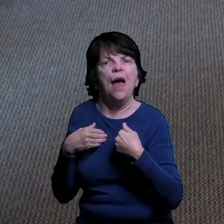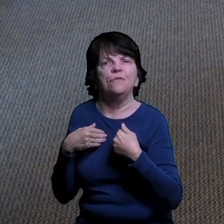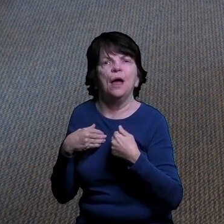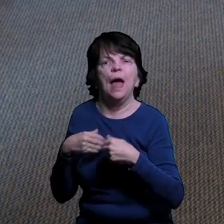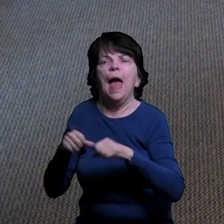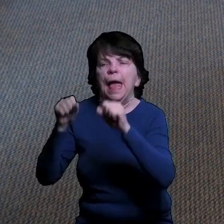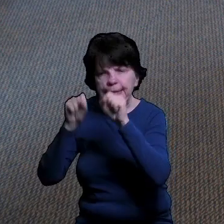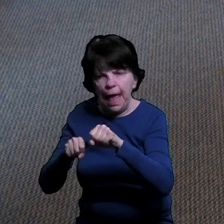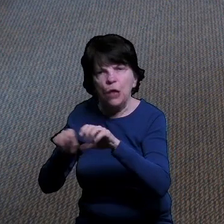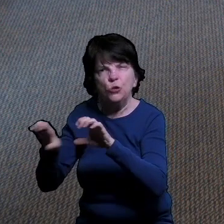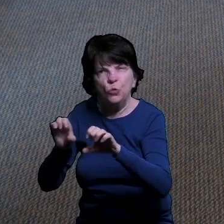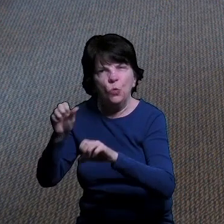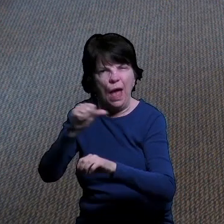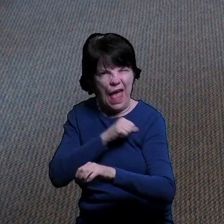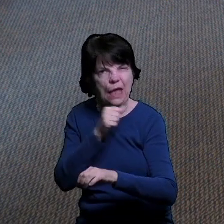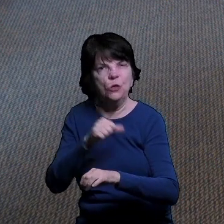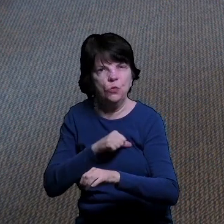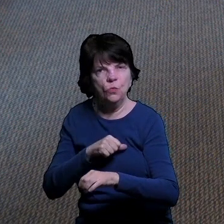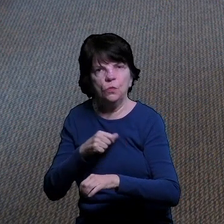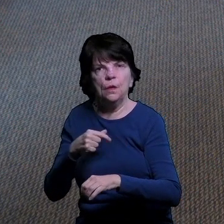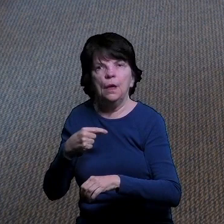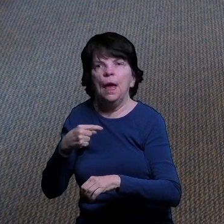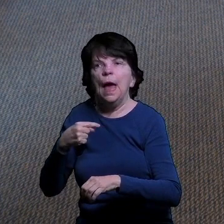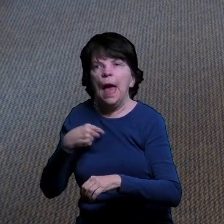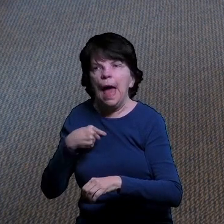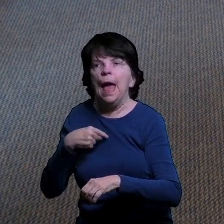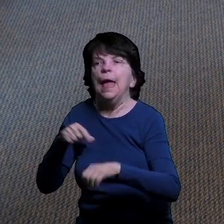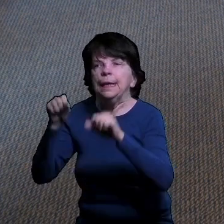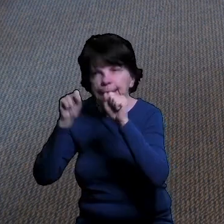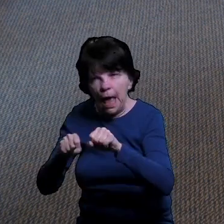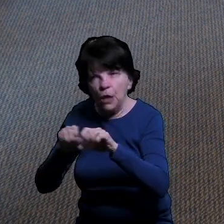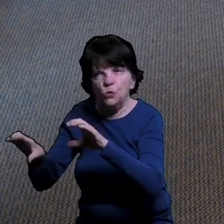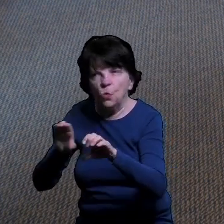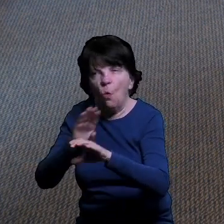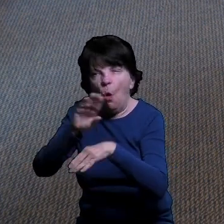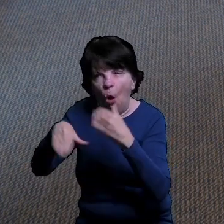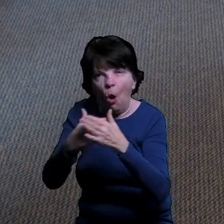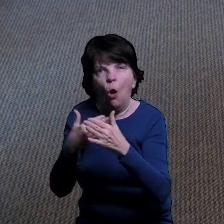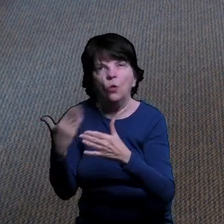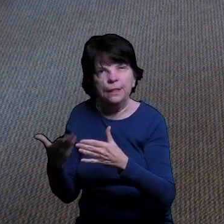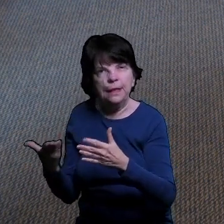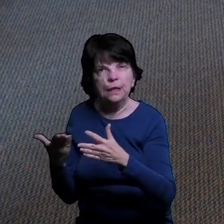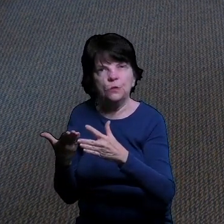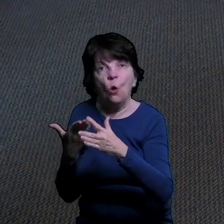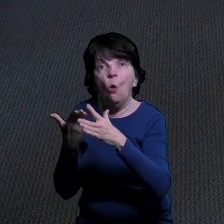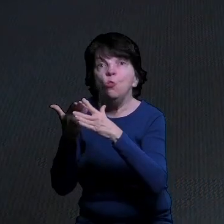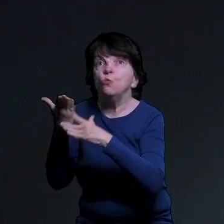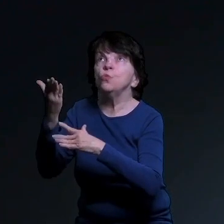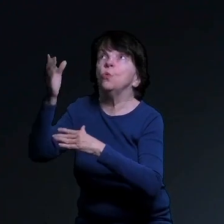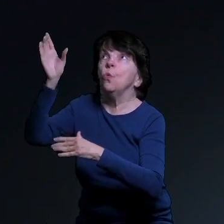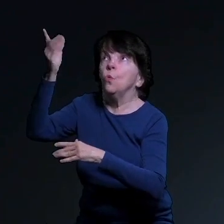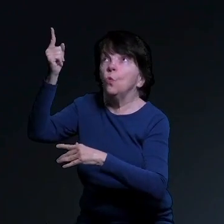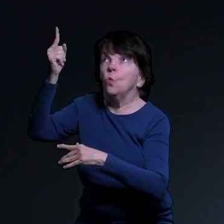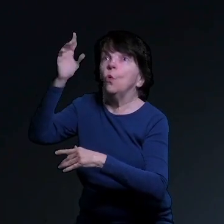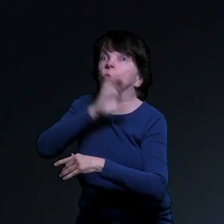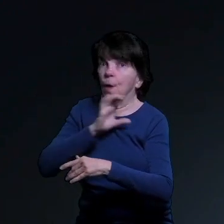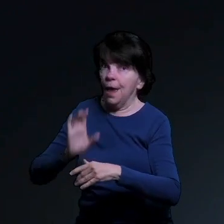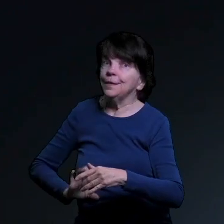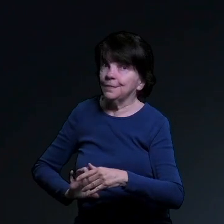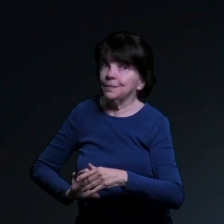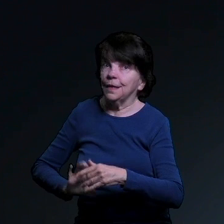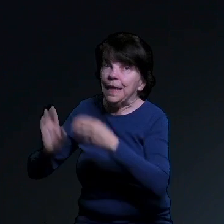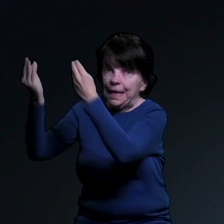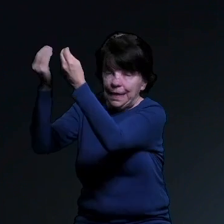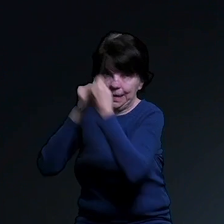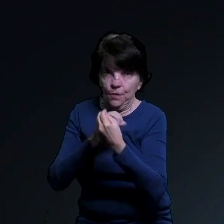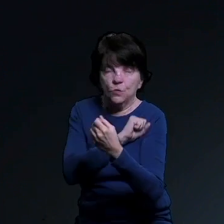things through Christ who strengthens me. In Acts 18, verses 3 and 4, it says, Paul lived and worked with them,